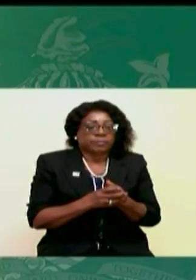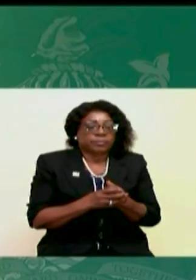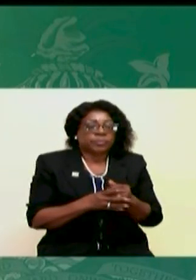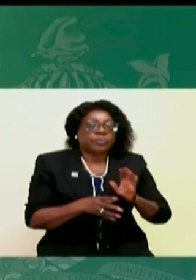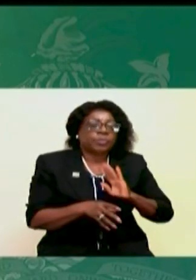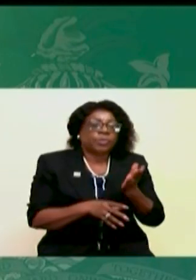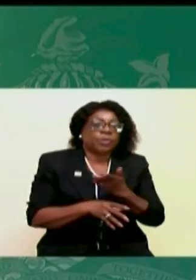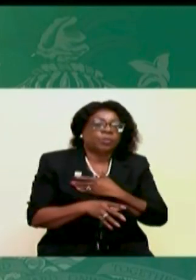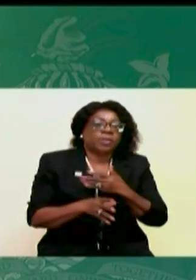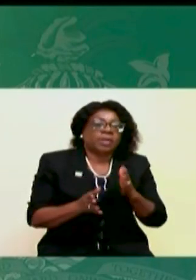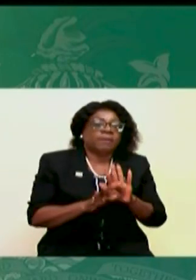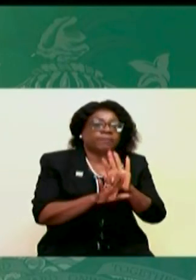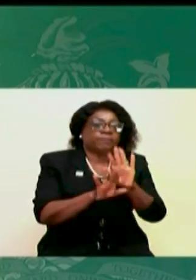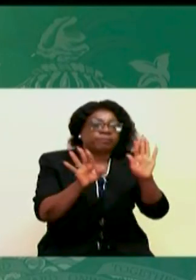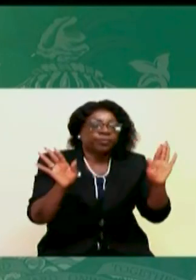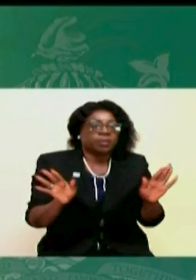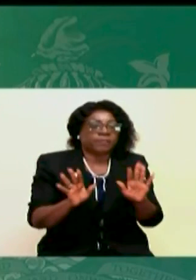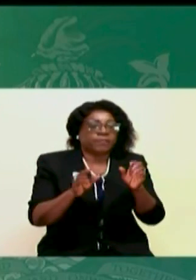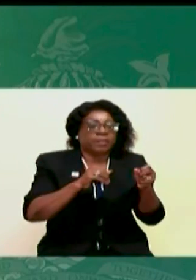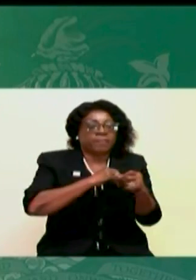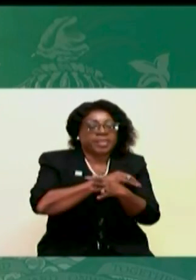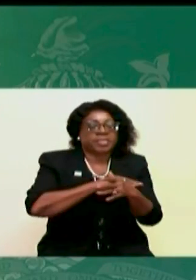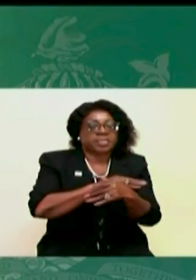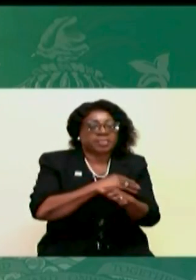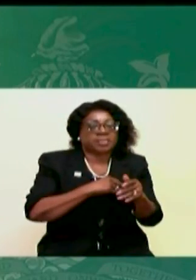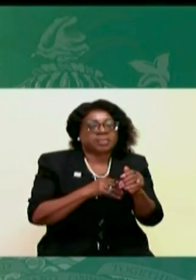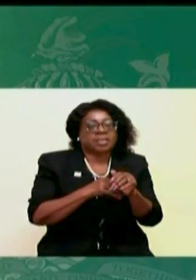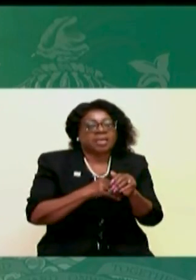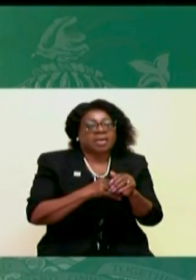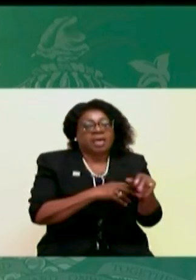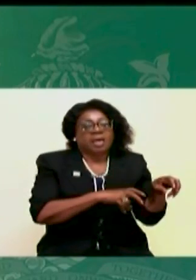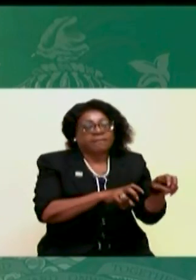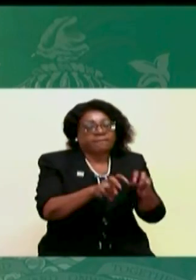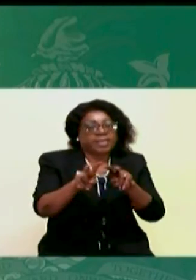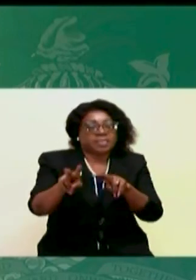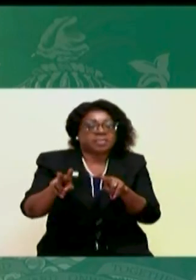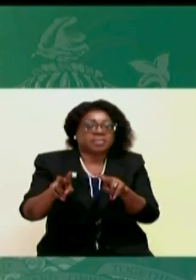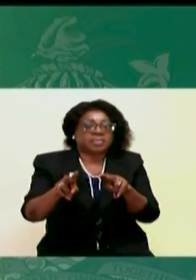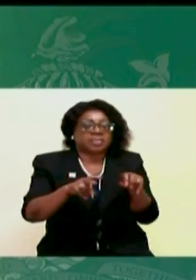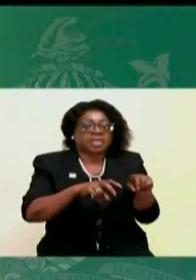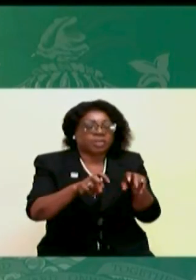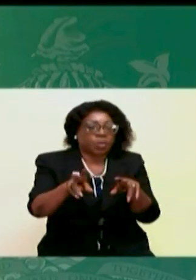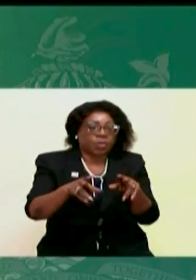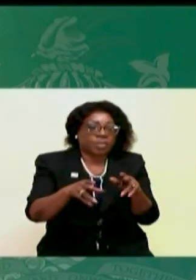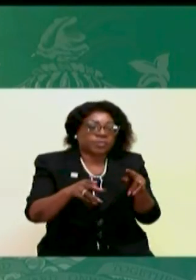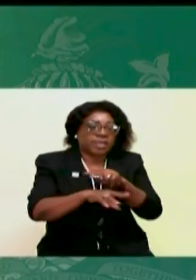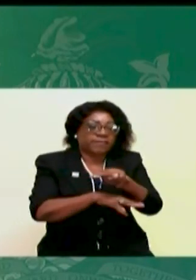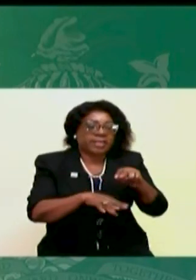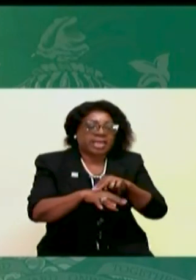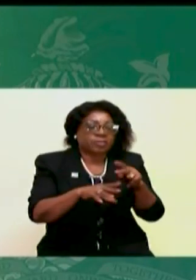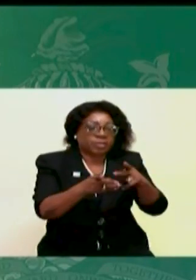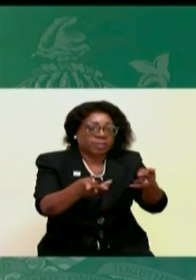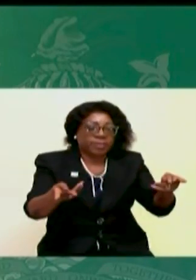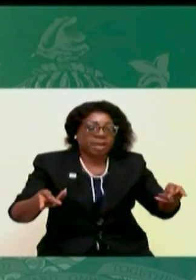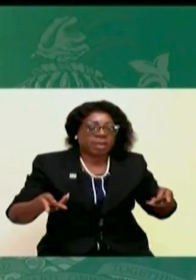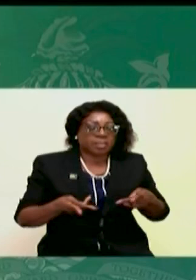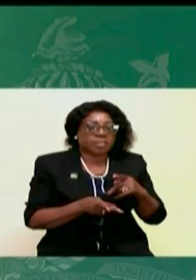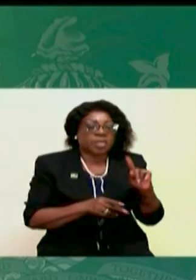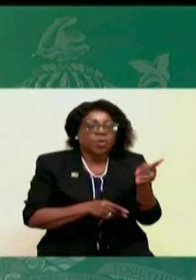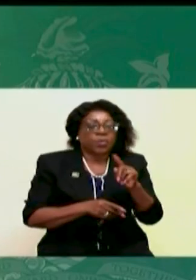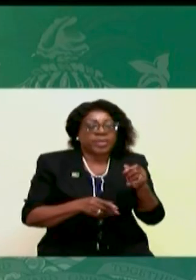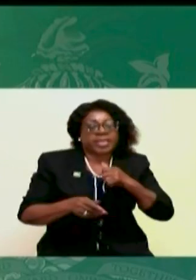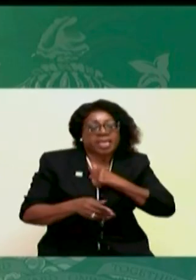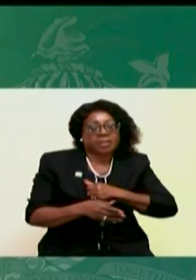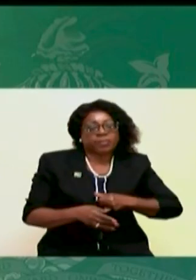have pristine beaches and water adventures and tours. We have our natural parks where they can